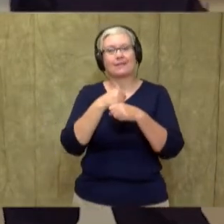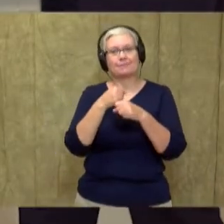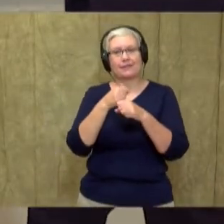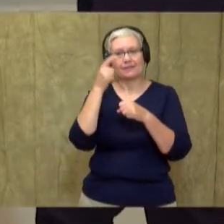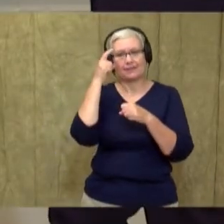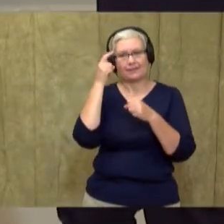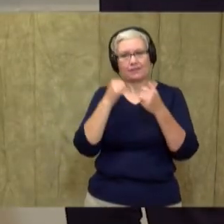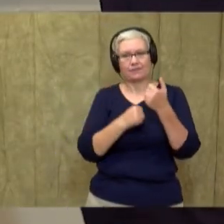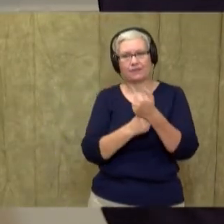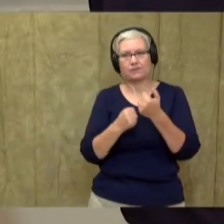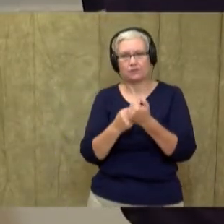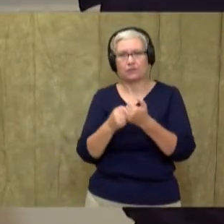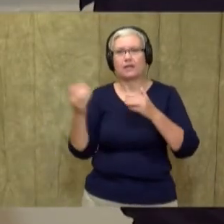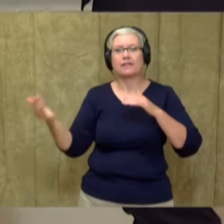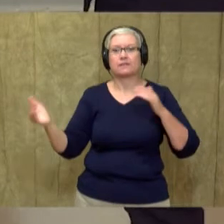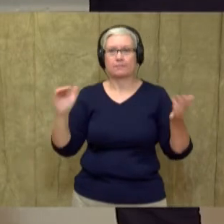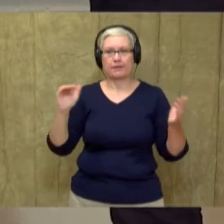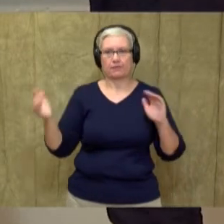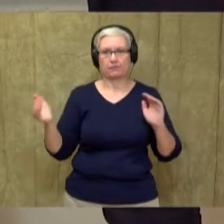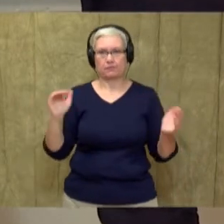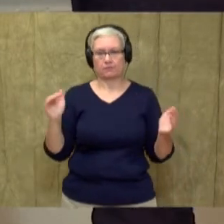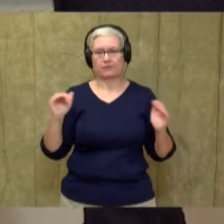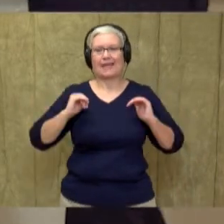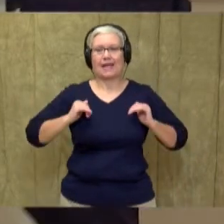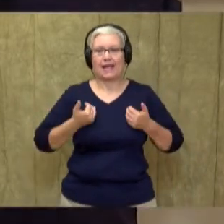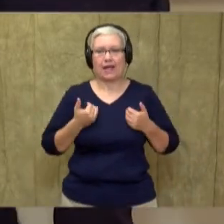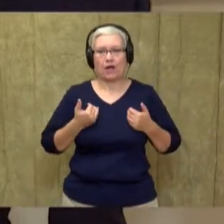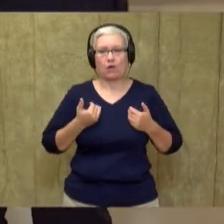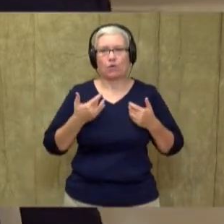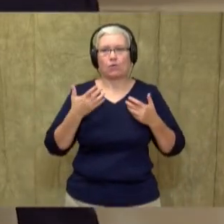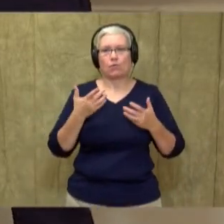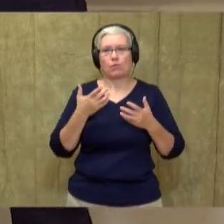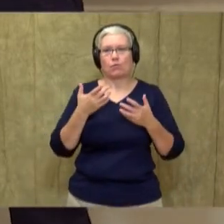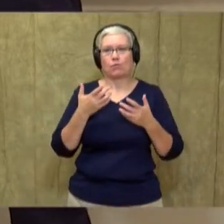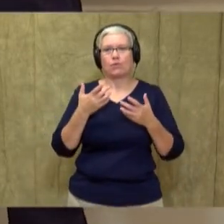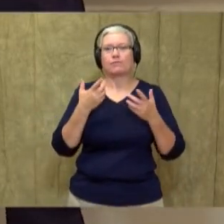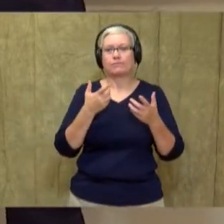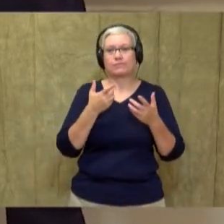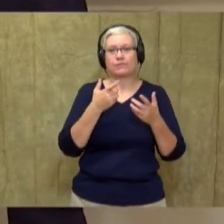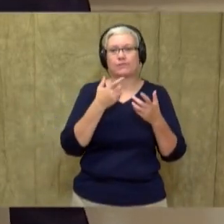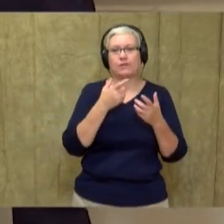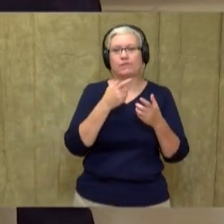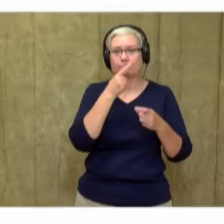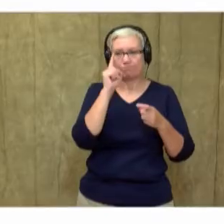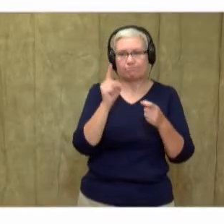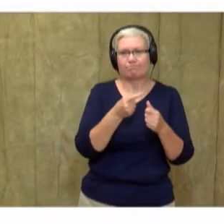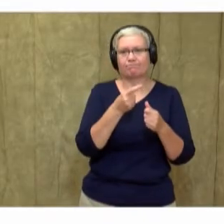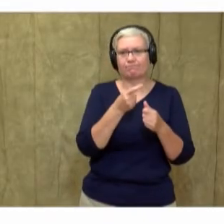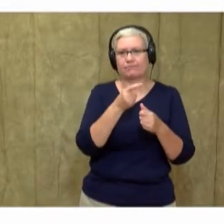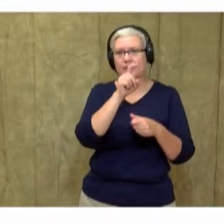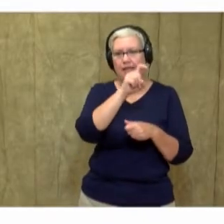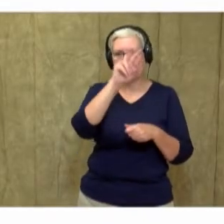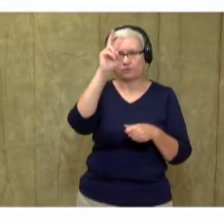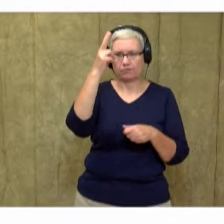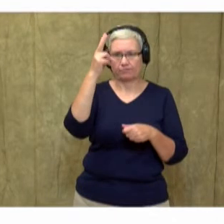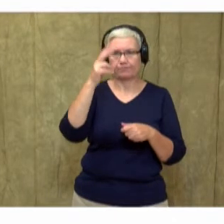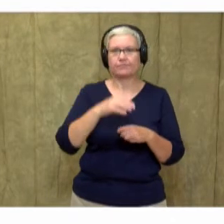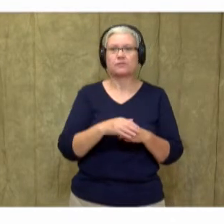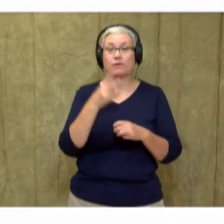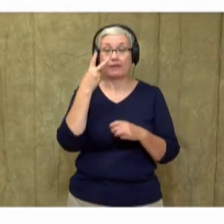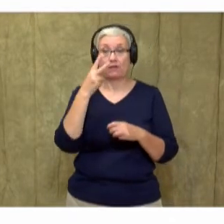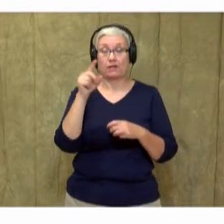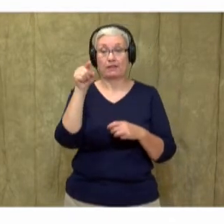structures, and we want to compare how these things are to the original parent function of x squared. So when I'm looking at this